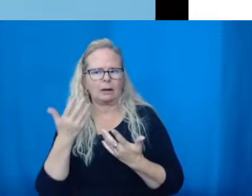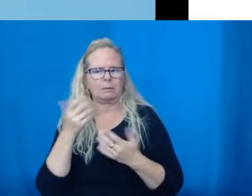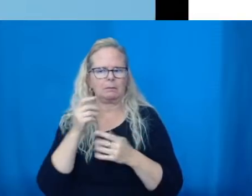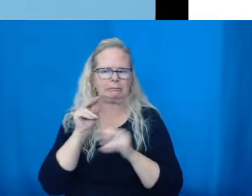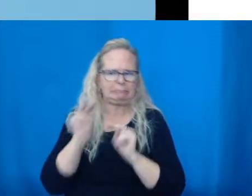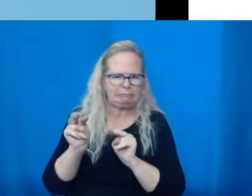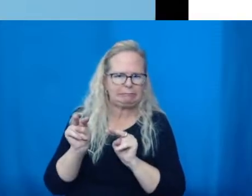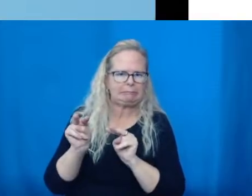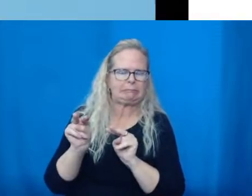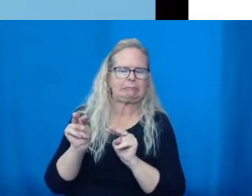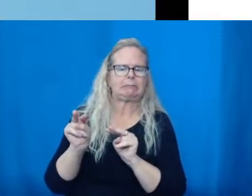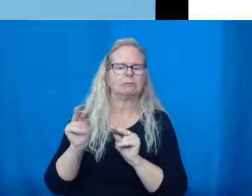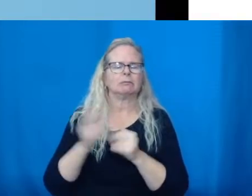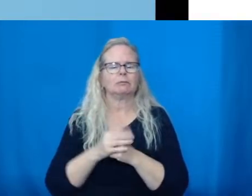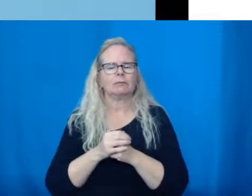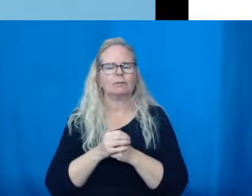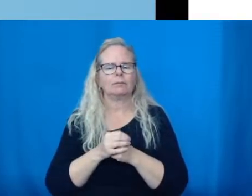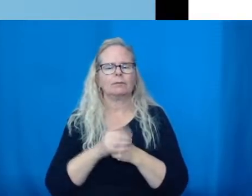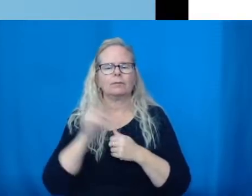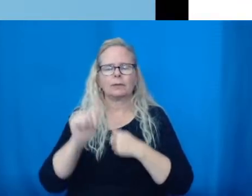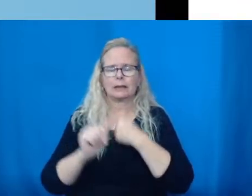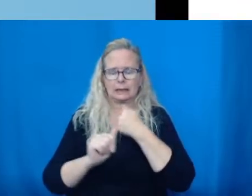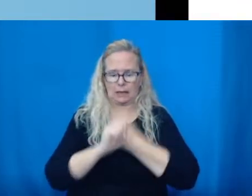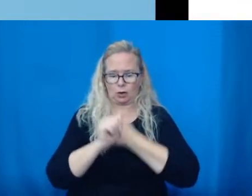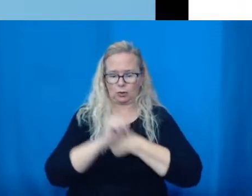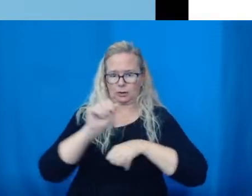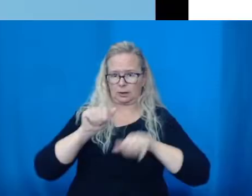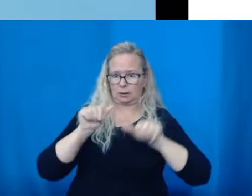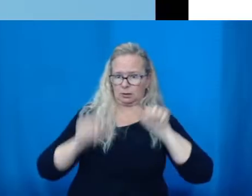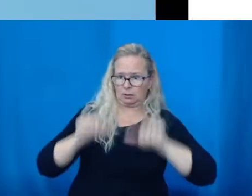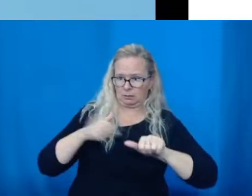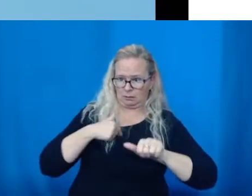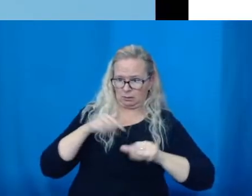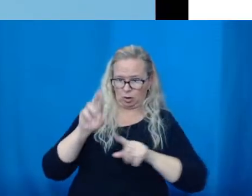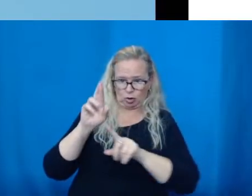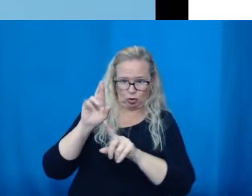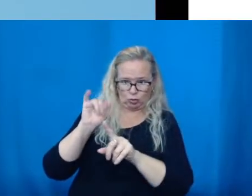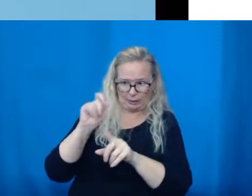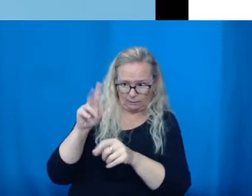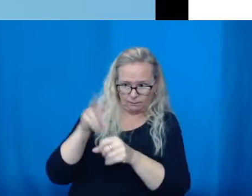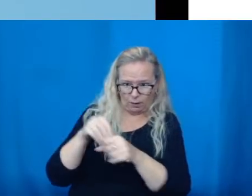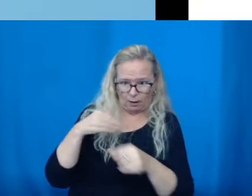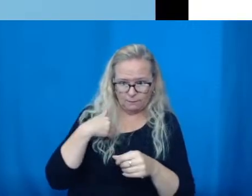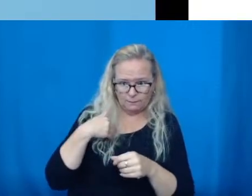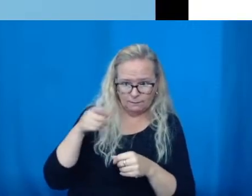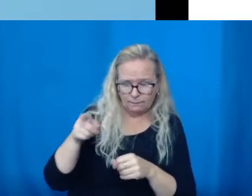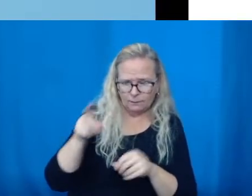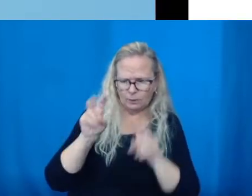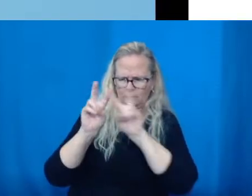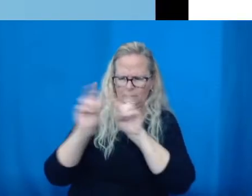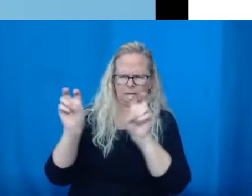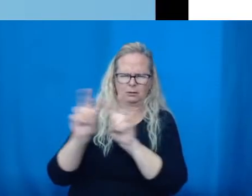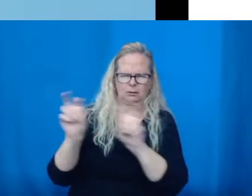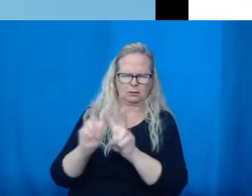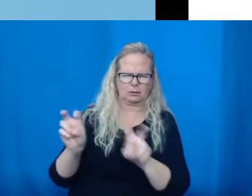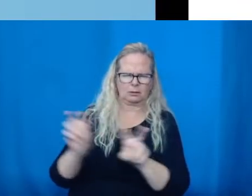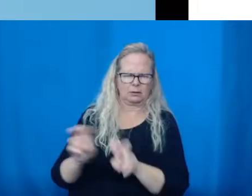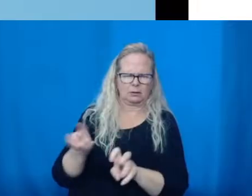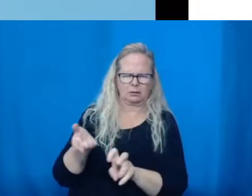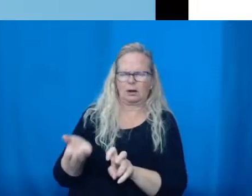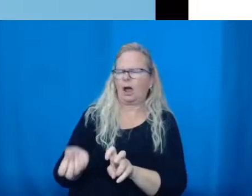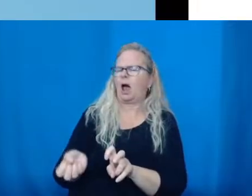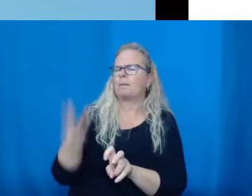hazard is, and what then is needed in terms of the work practices